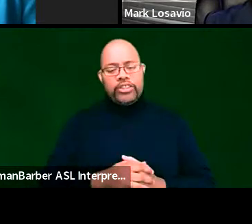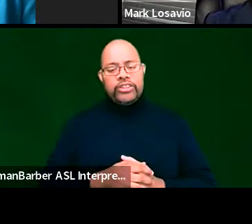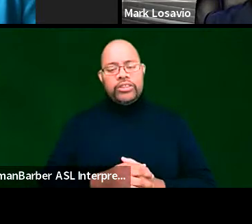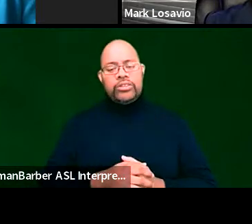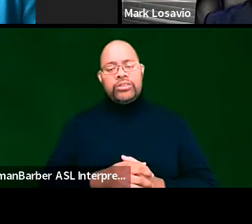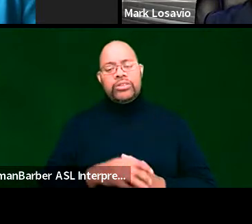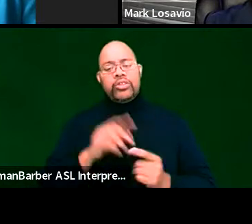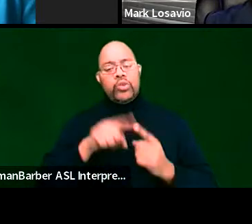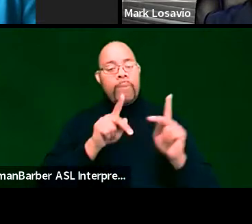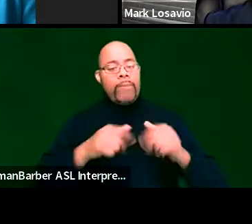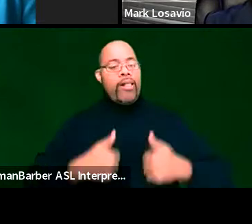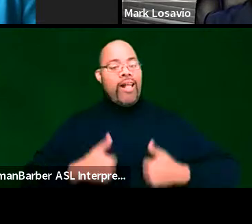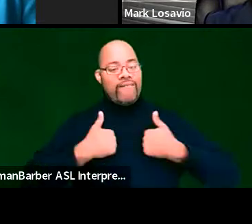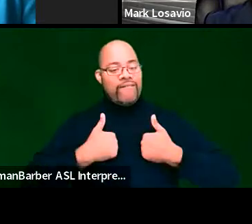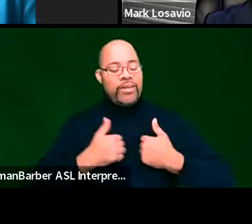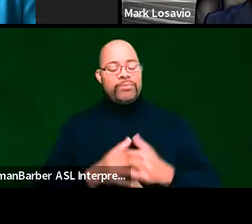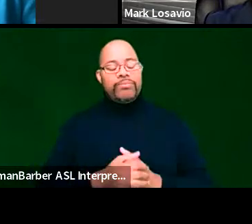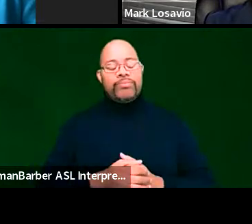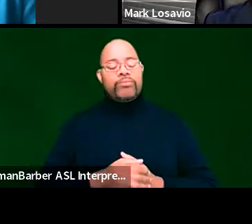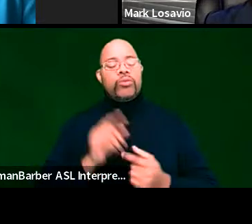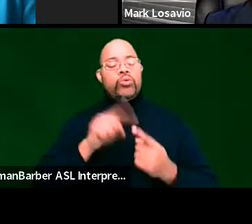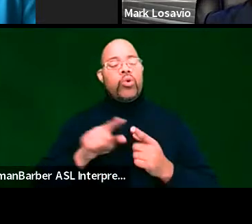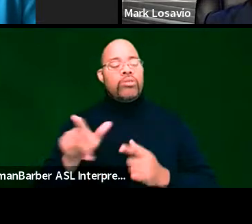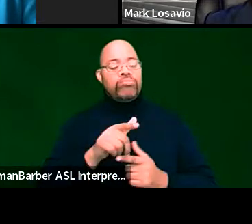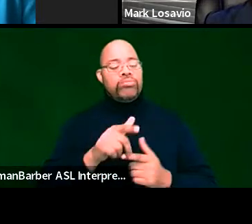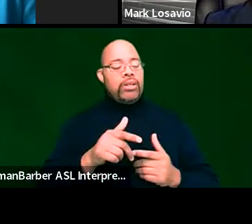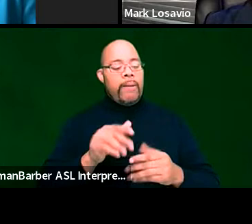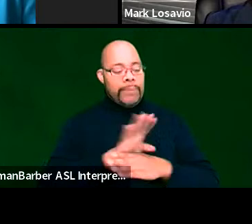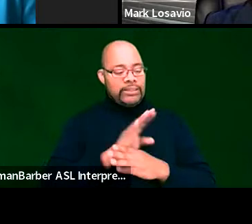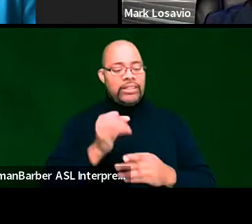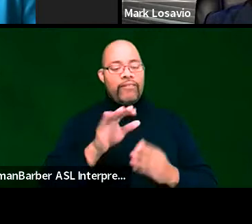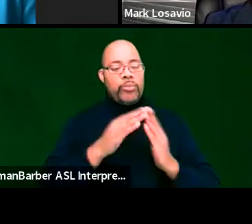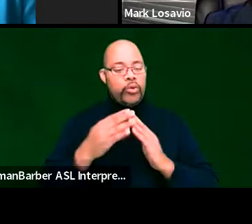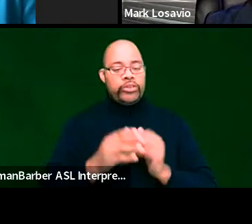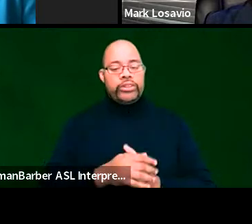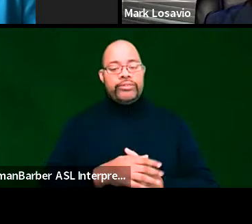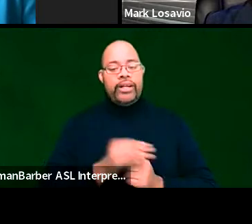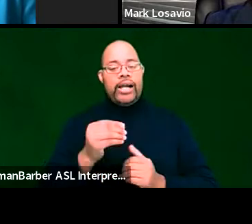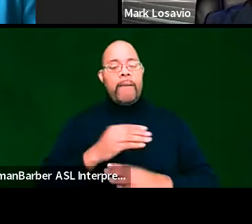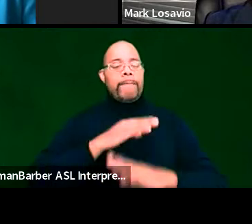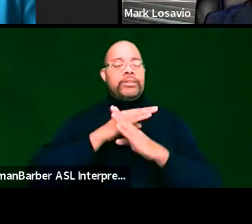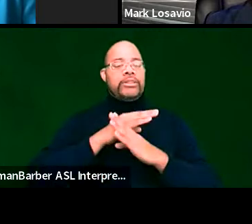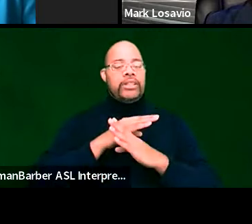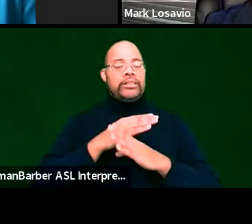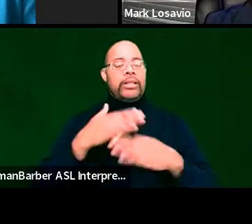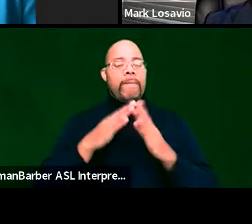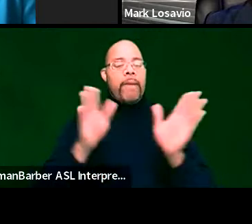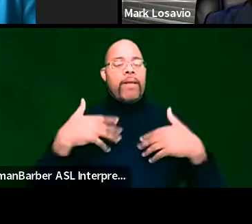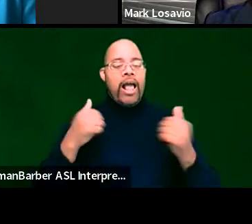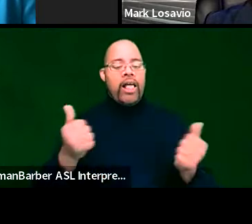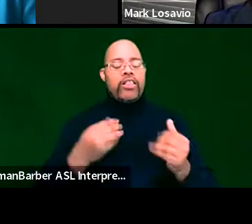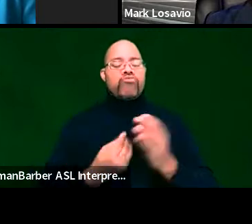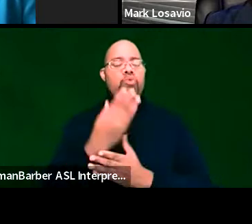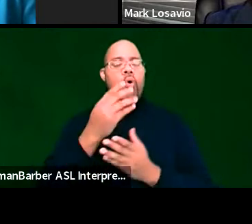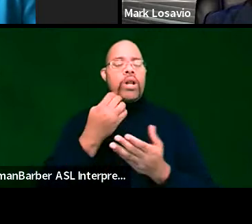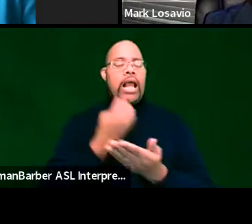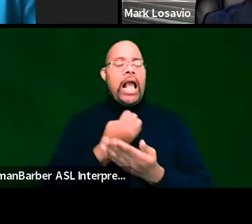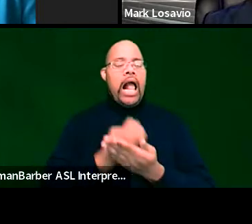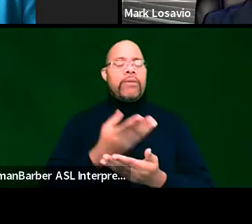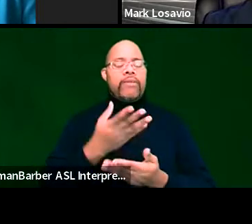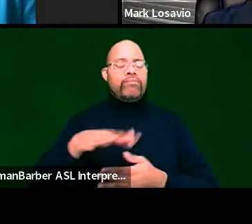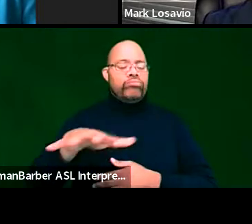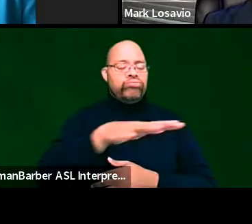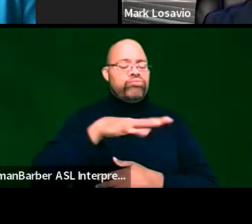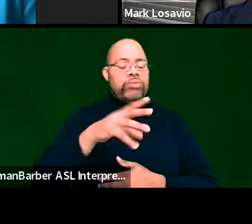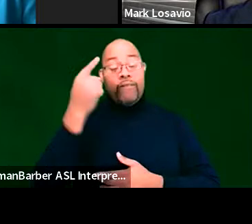to people's lives, to the livelihood of communities, and to protecting public health and growing the economy there.